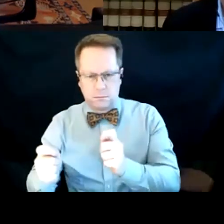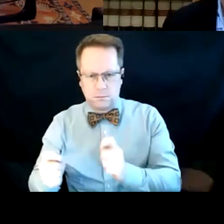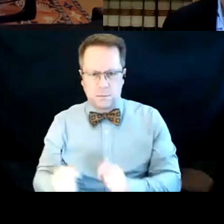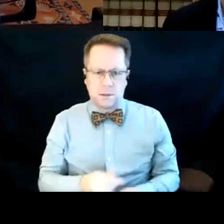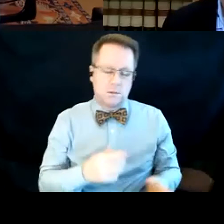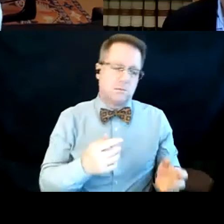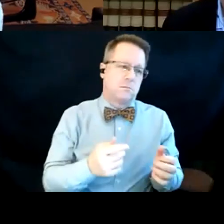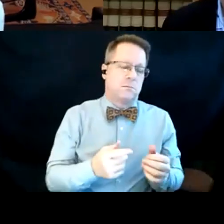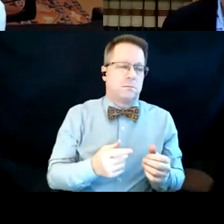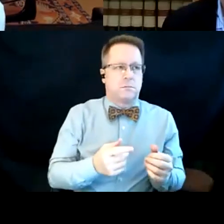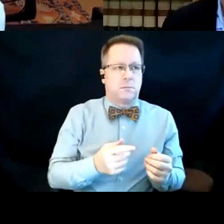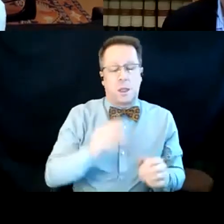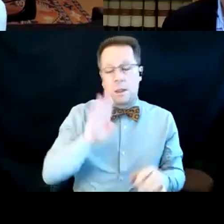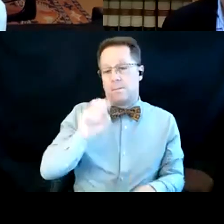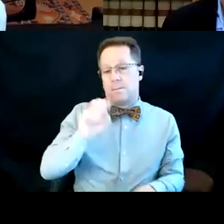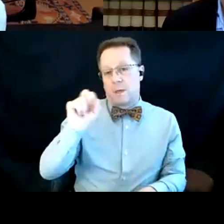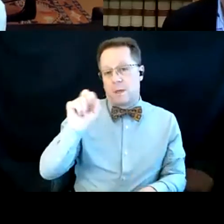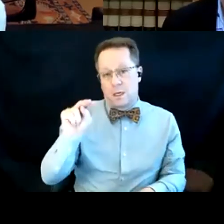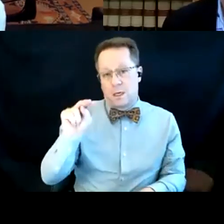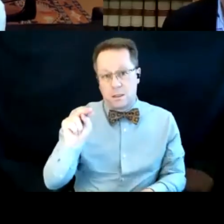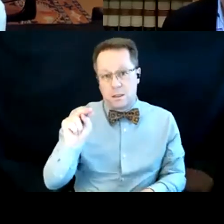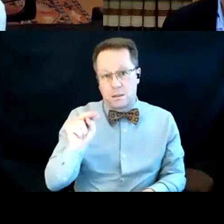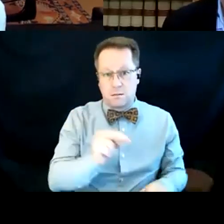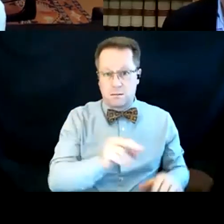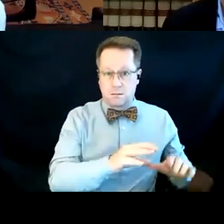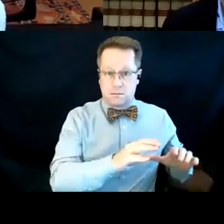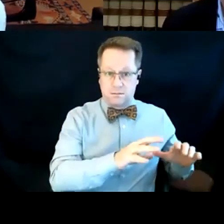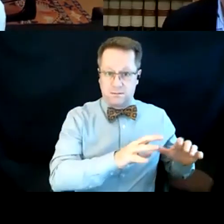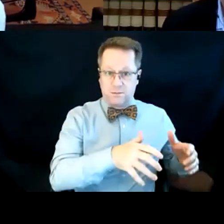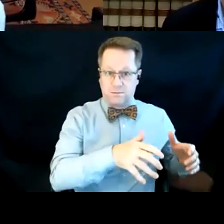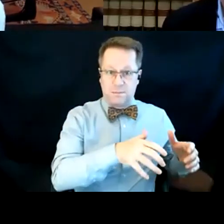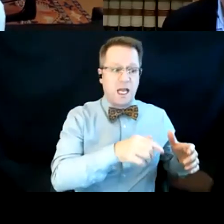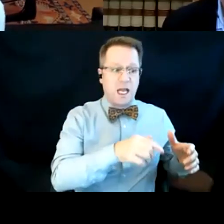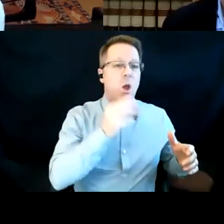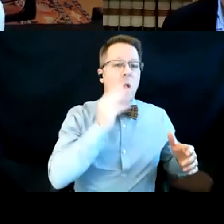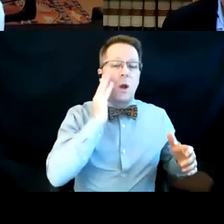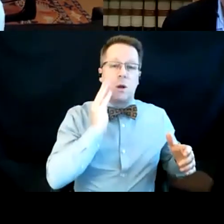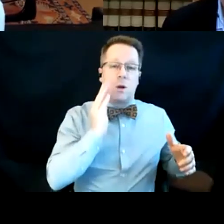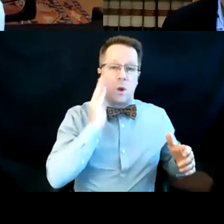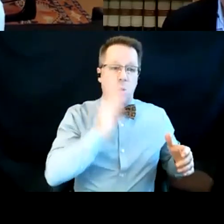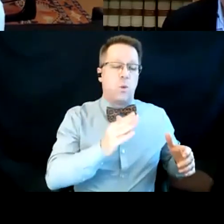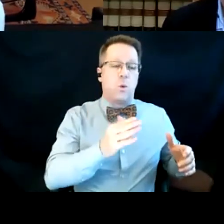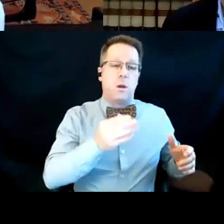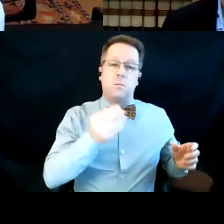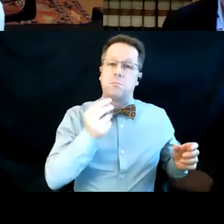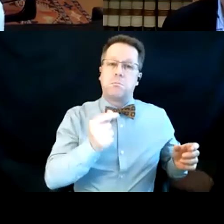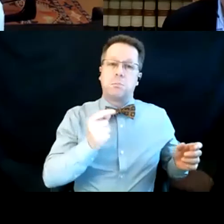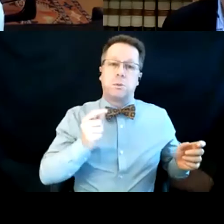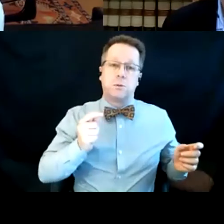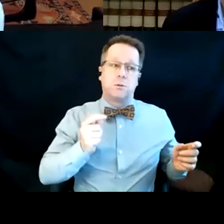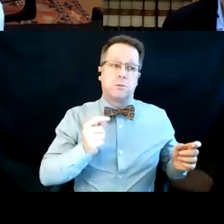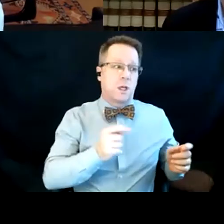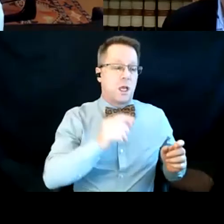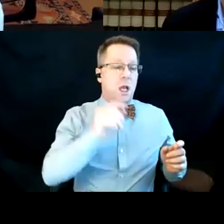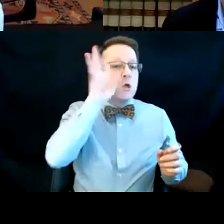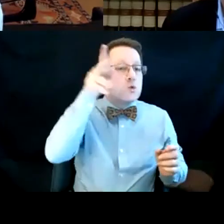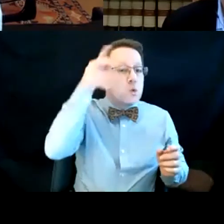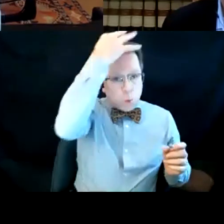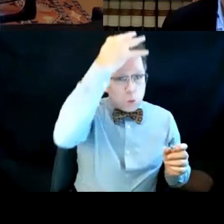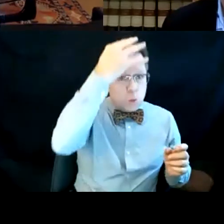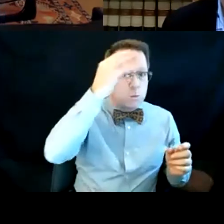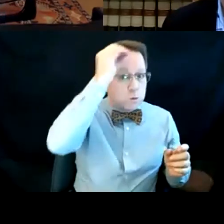to both repair the damage that Trump did and make progress. The Obama administration is